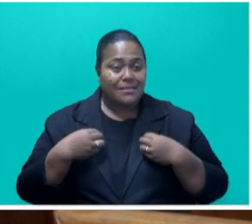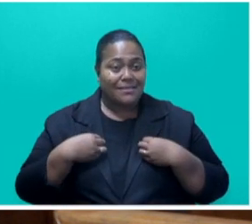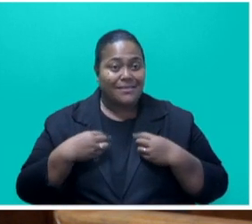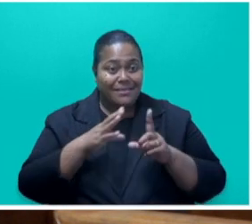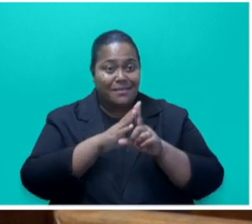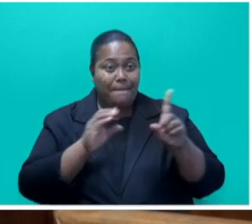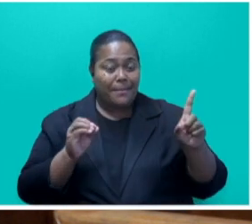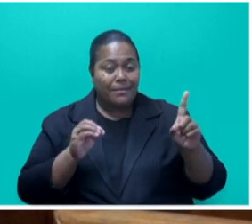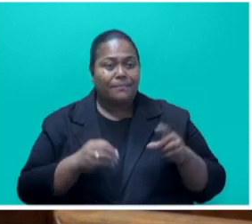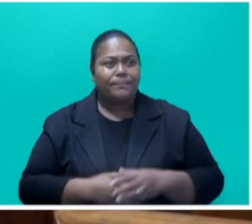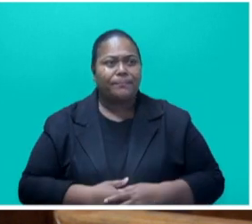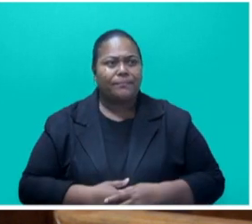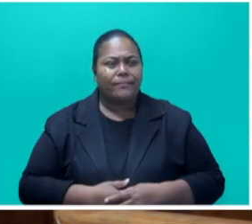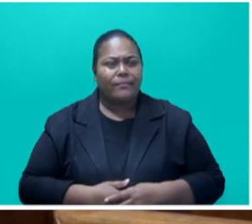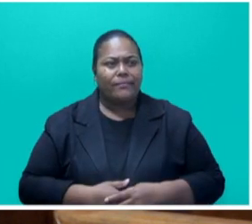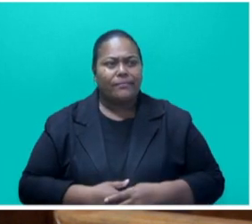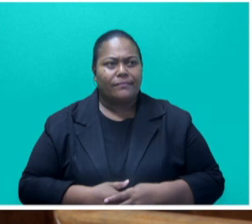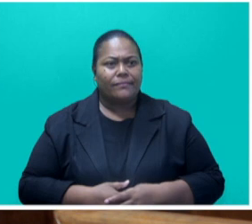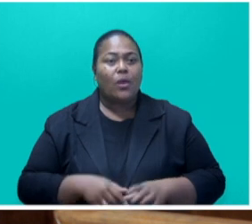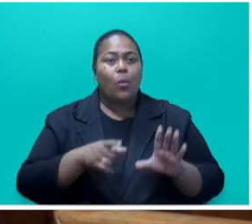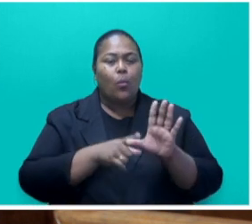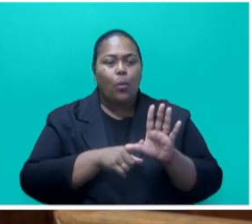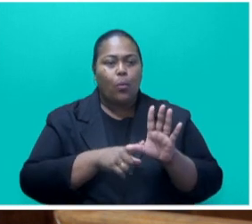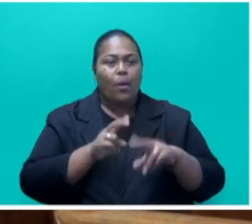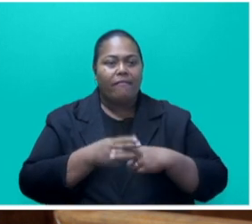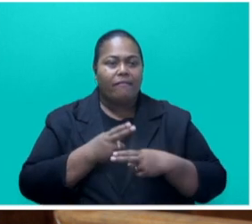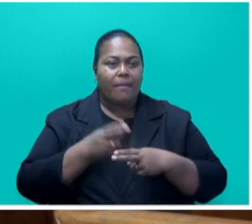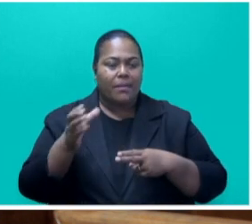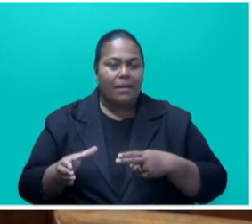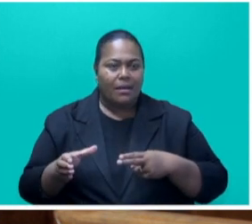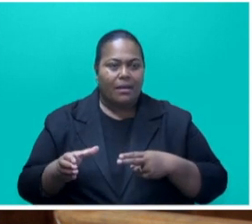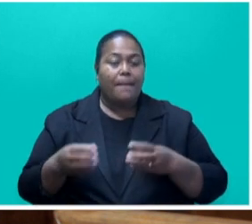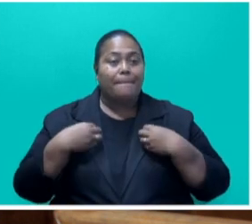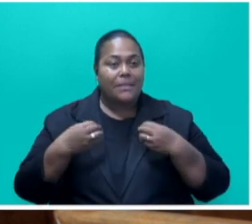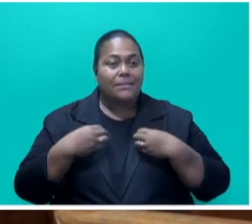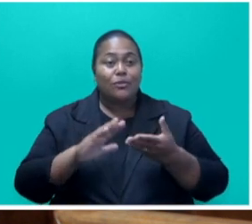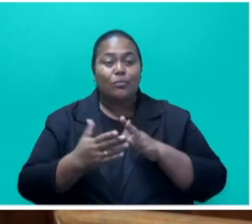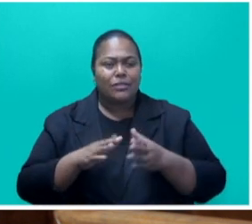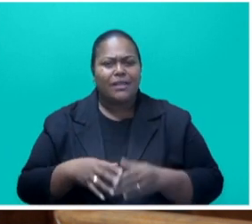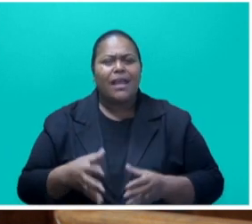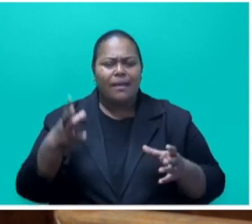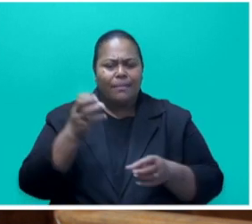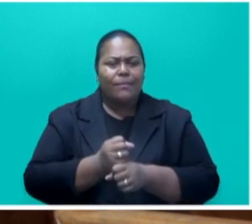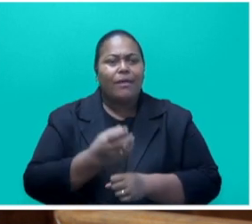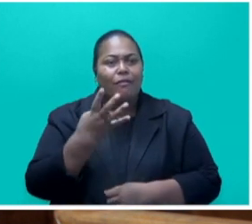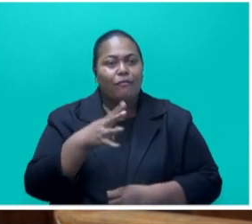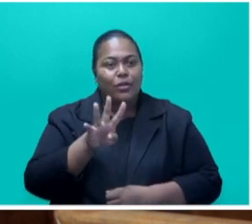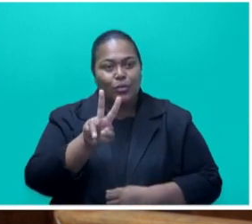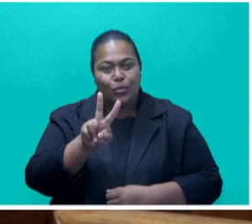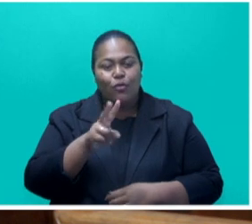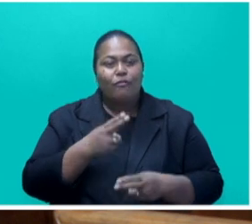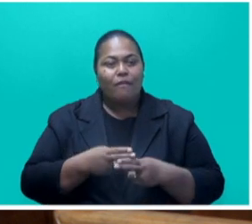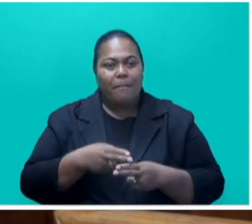the Y Farmers Cooperative Limited in Ra. The cooperative comprises of 42 farmers in the